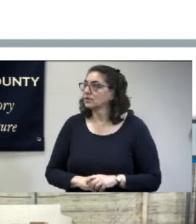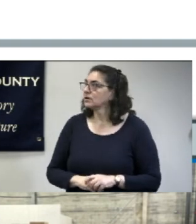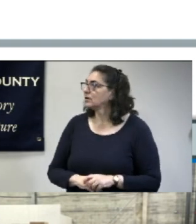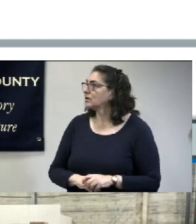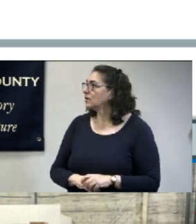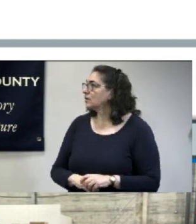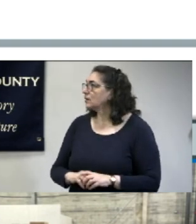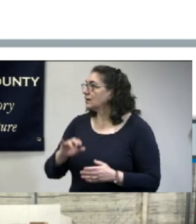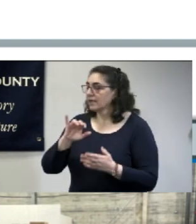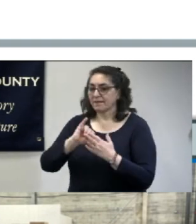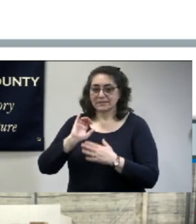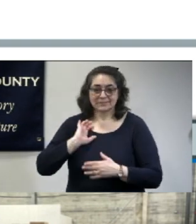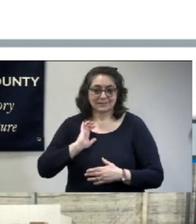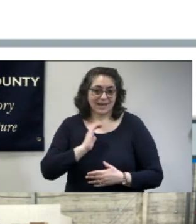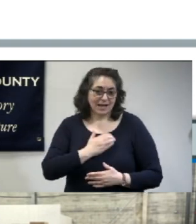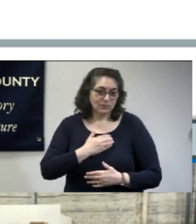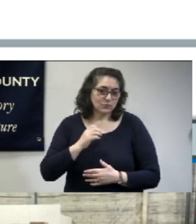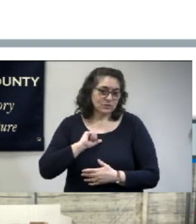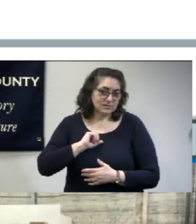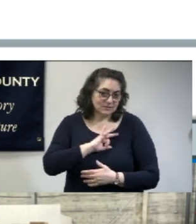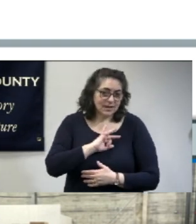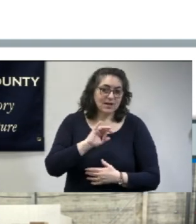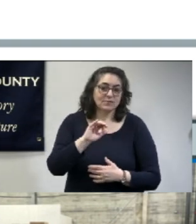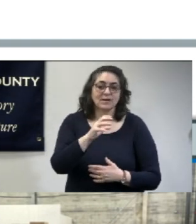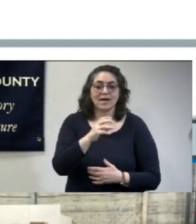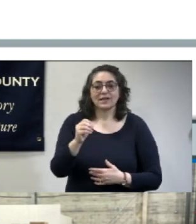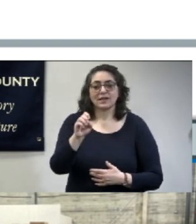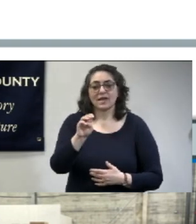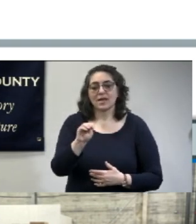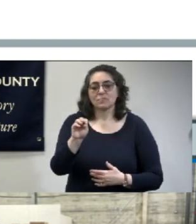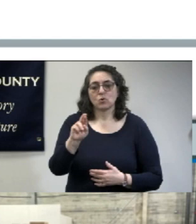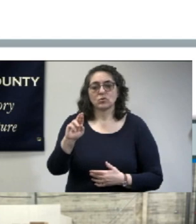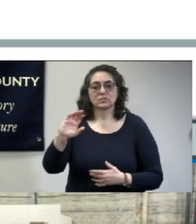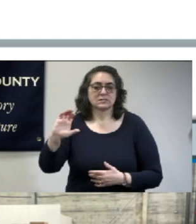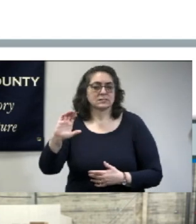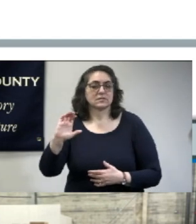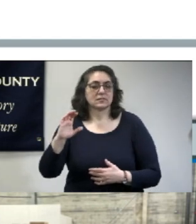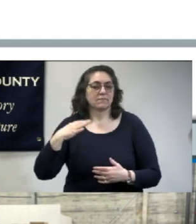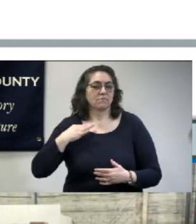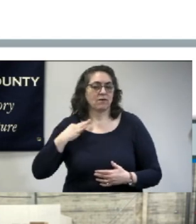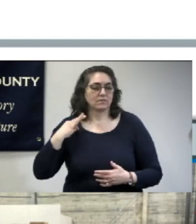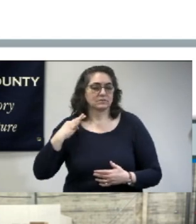Our staff and the MRC volunteers assisting us with that project.